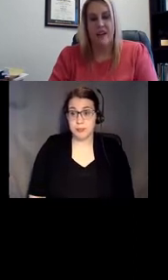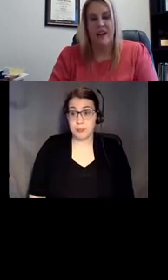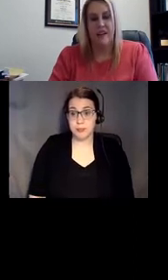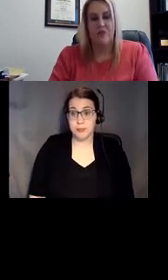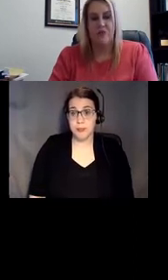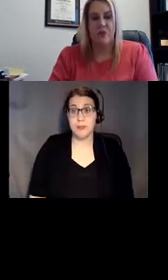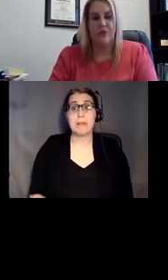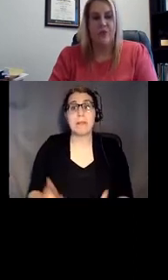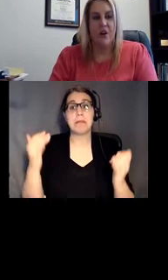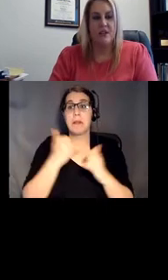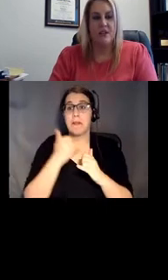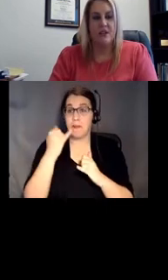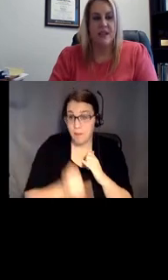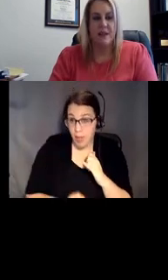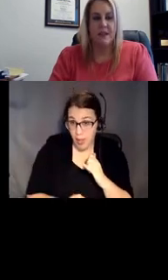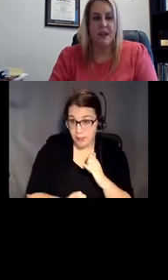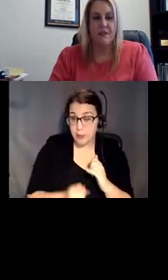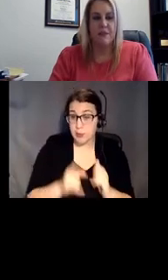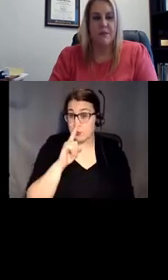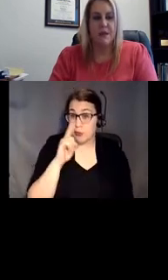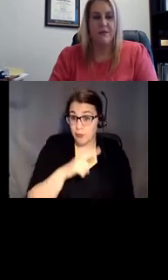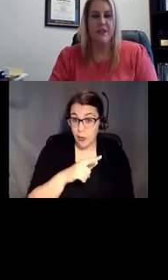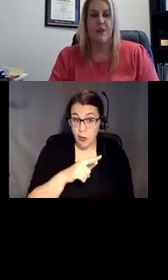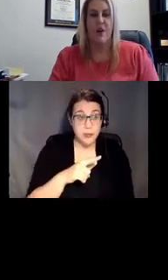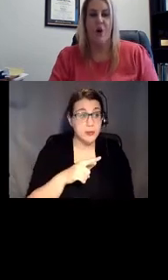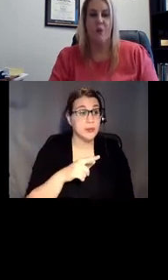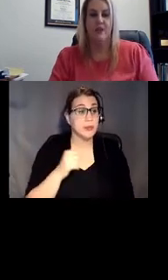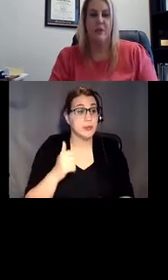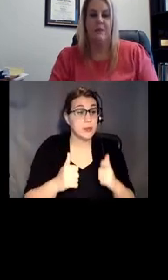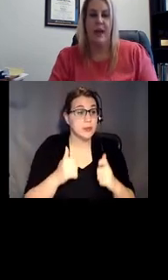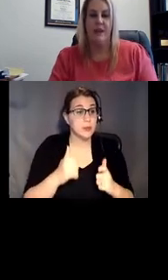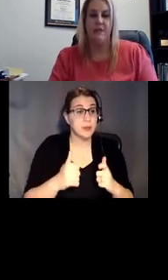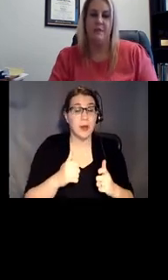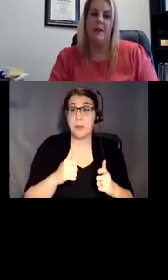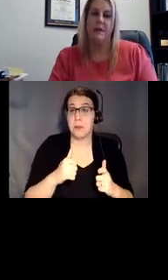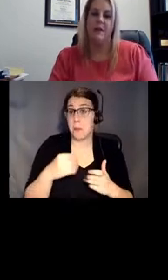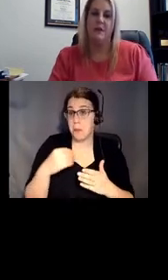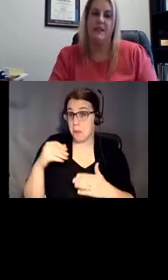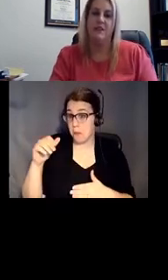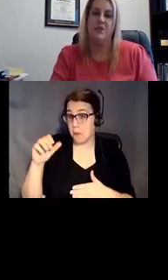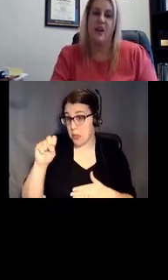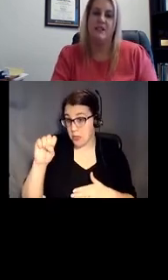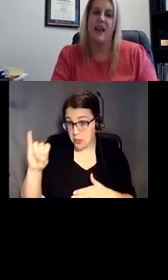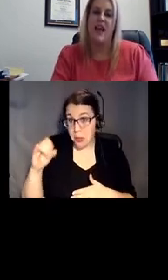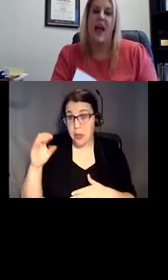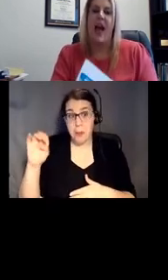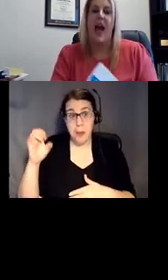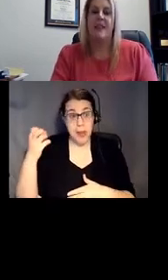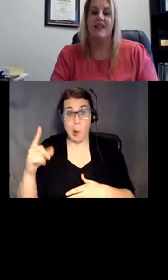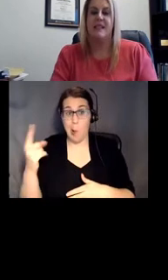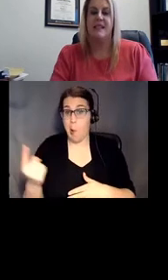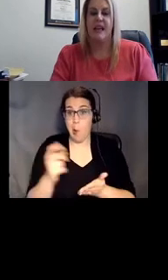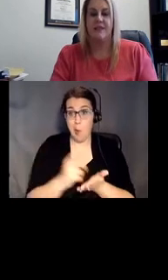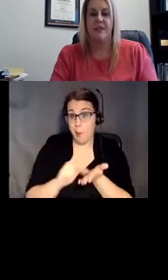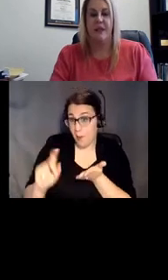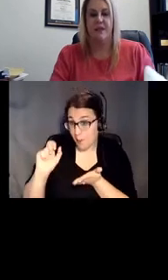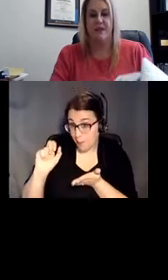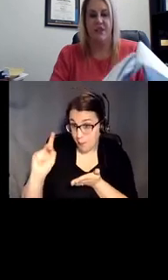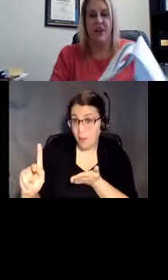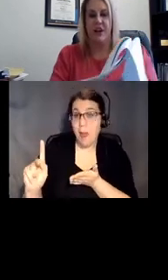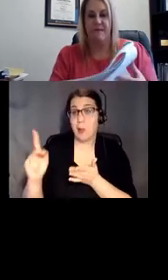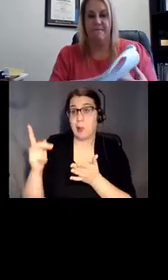And finally, true or false, asset-based government benefits are always repaid from supplemental needs trust at the death